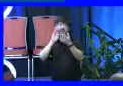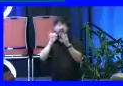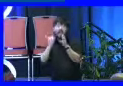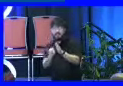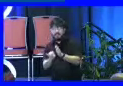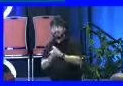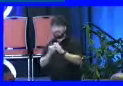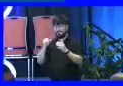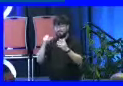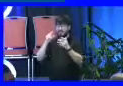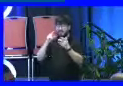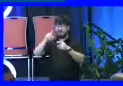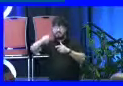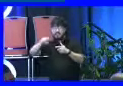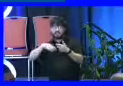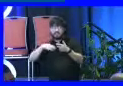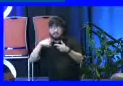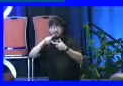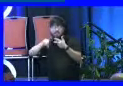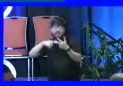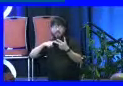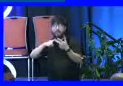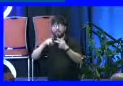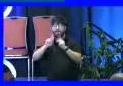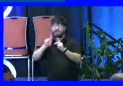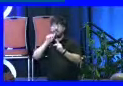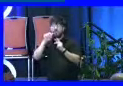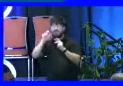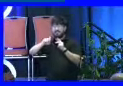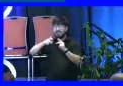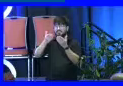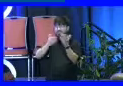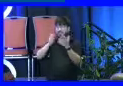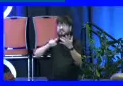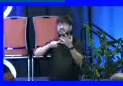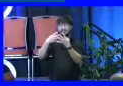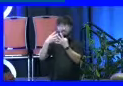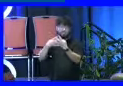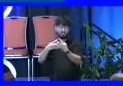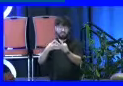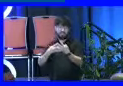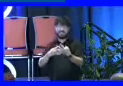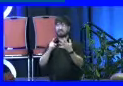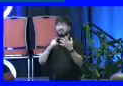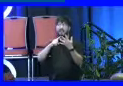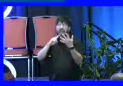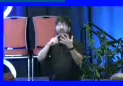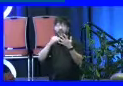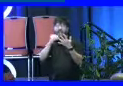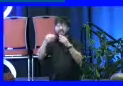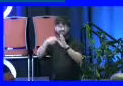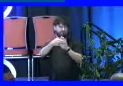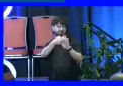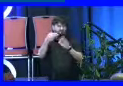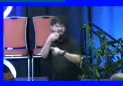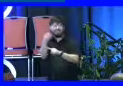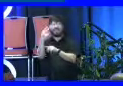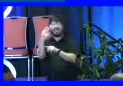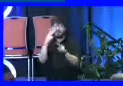and prioritizing people for housing and services, screening for and flagging homeless and